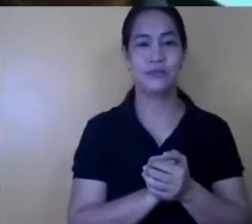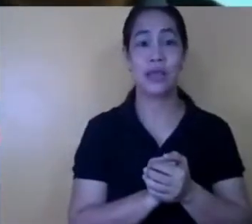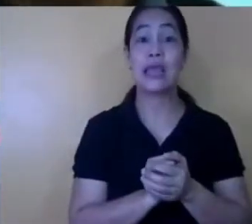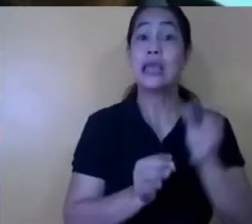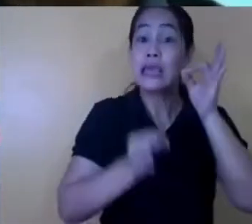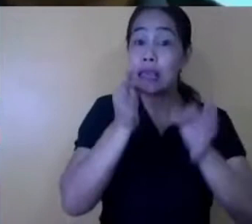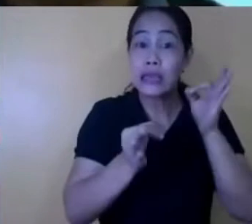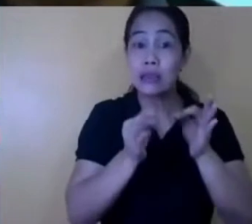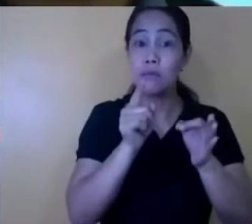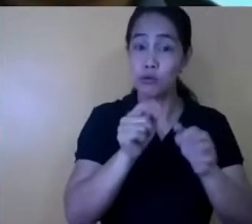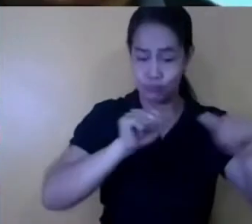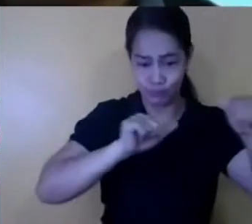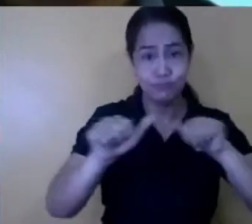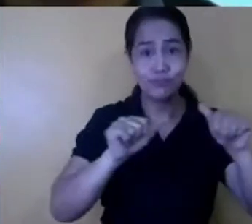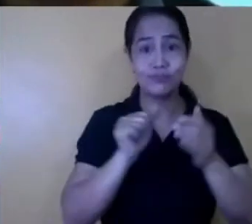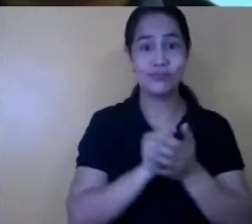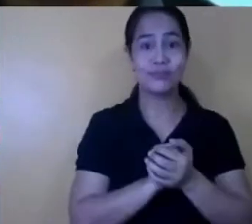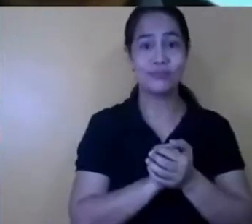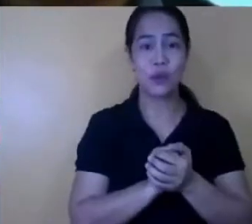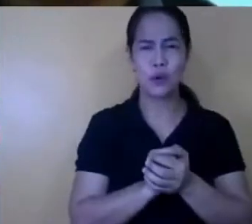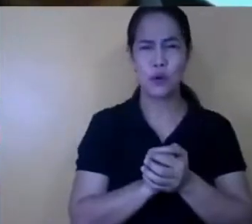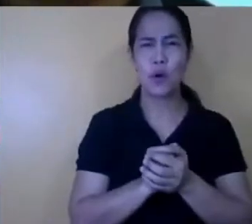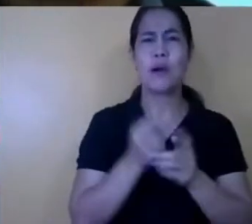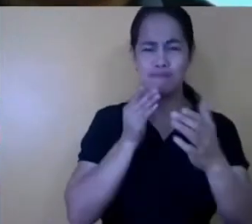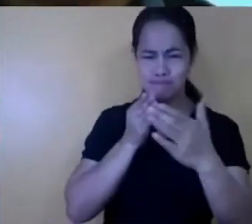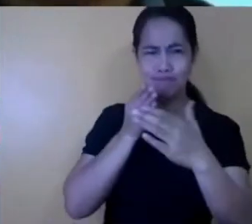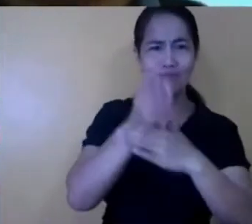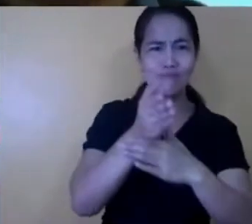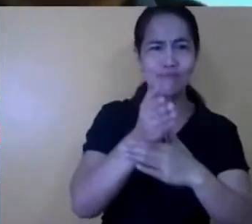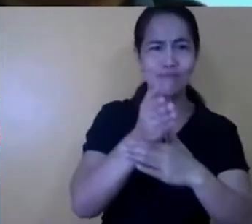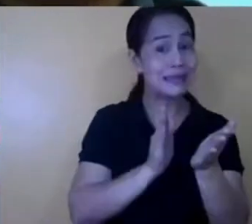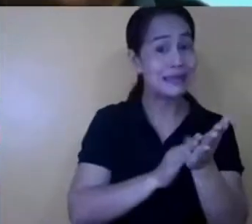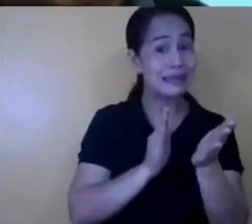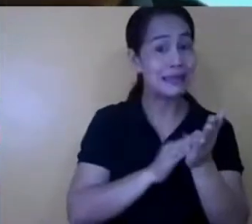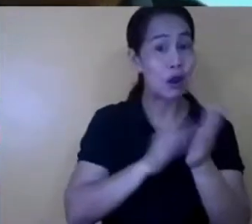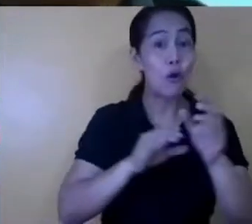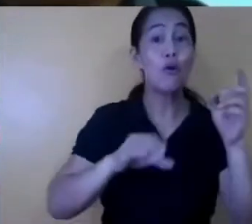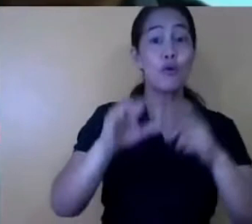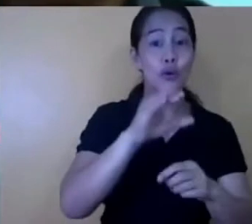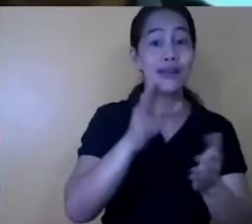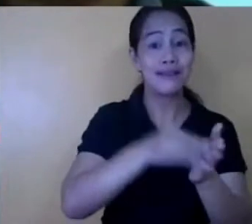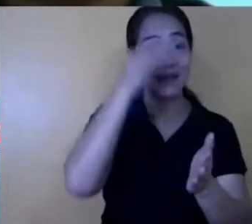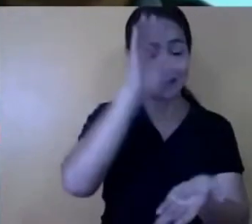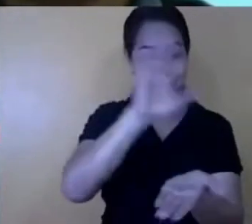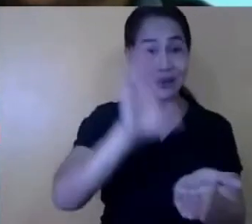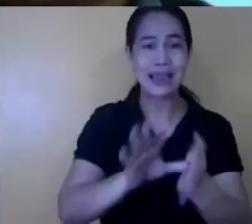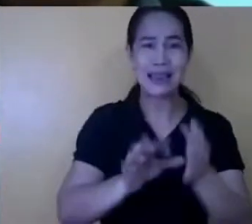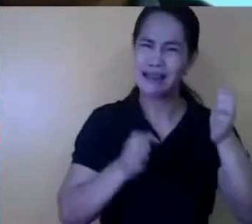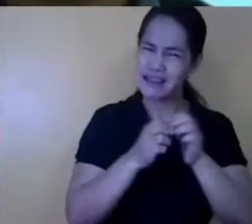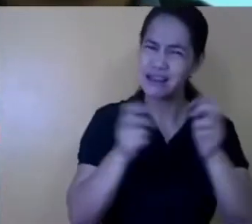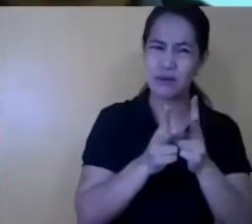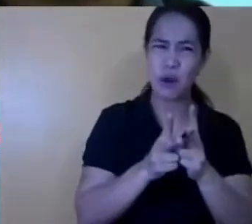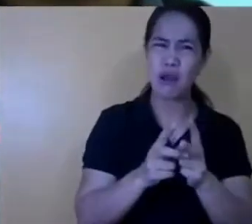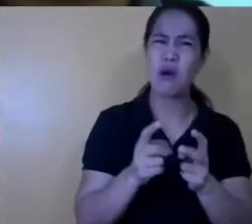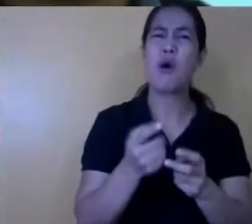activity goes beyond the school or community learning center, even if you have only one